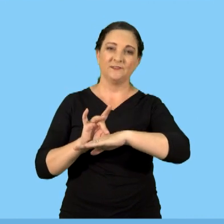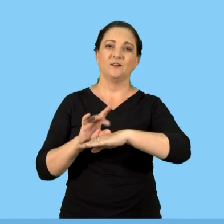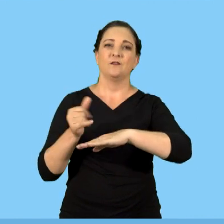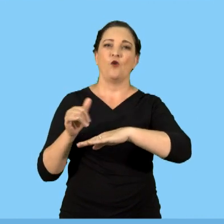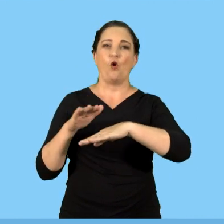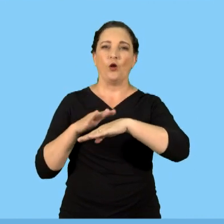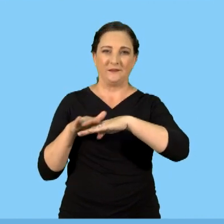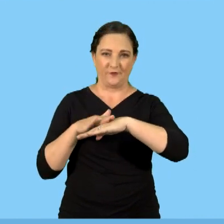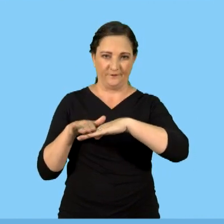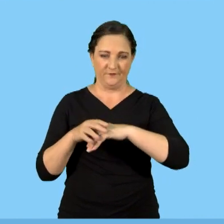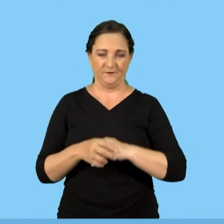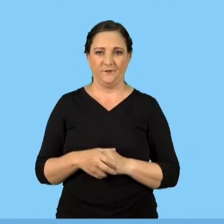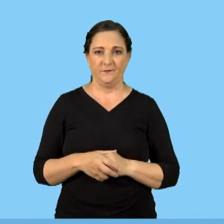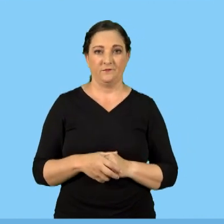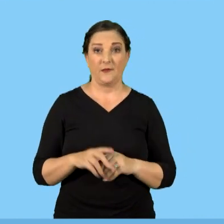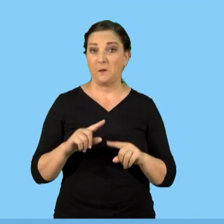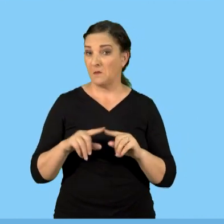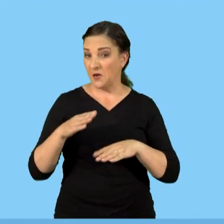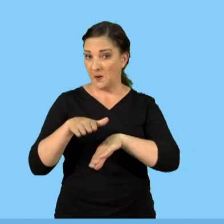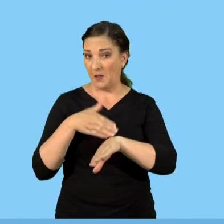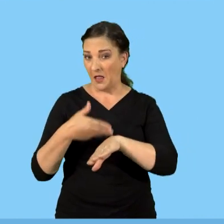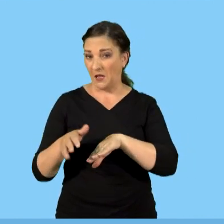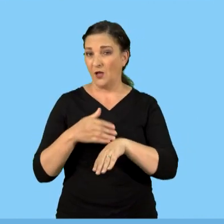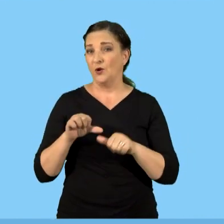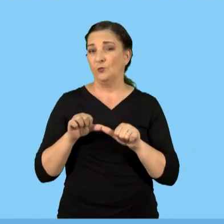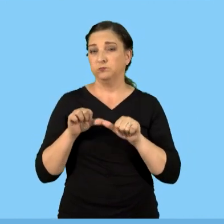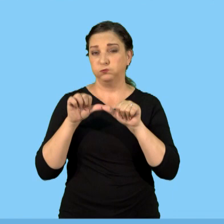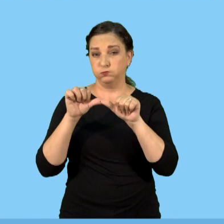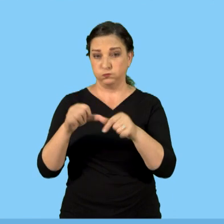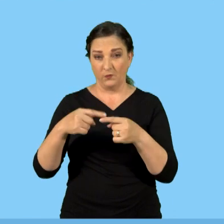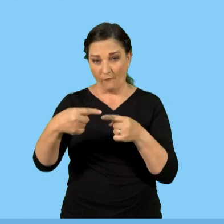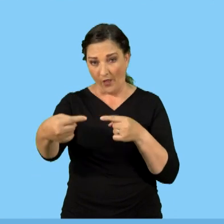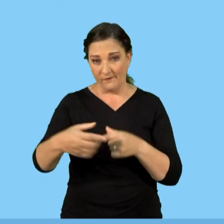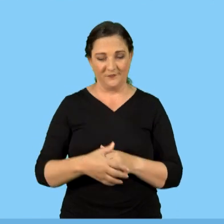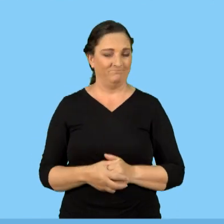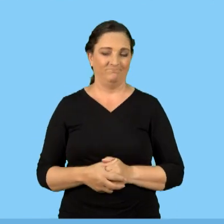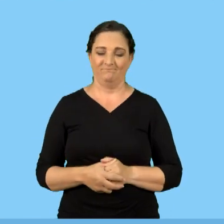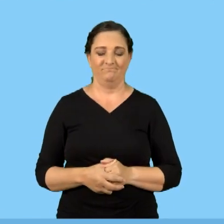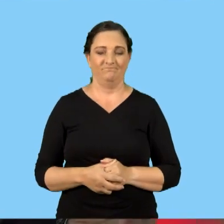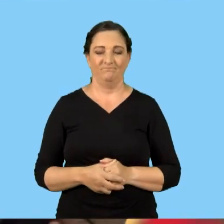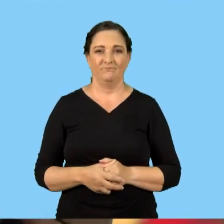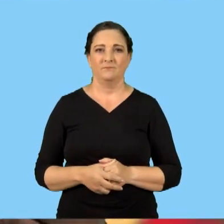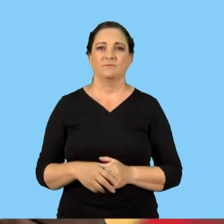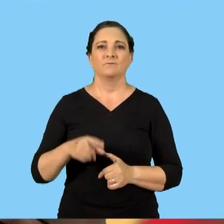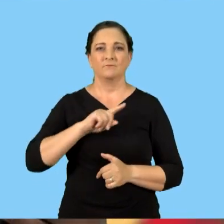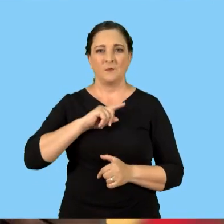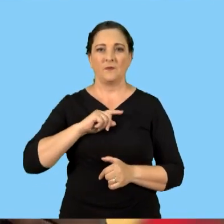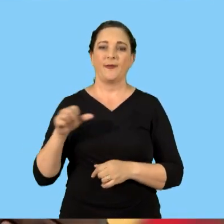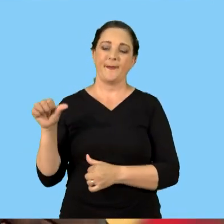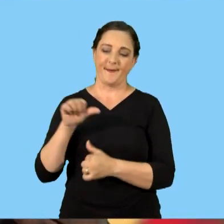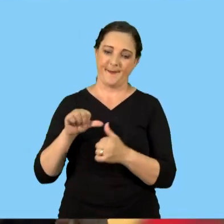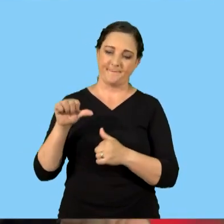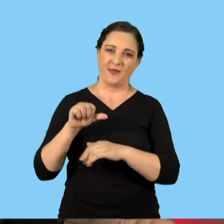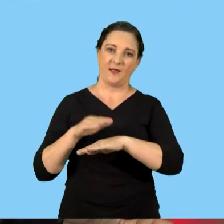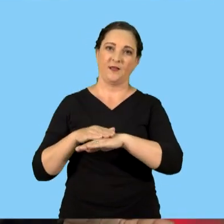the surface, that being the paint. However, we do know that paint doesn't last for a long time, or it doesn't last forever. So after some time, we